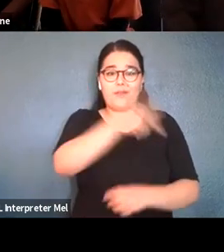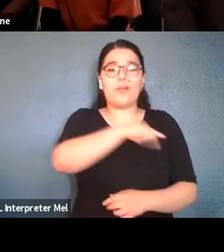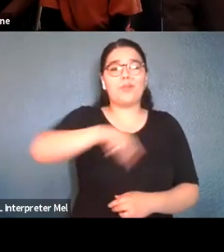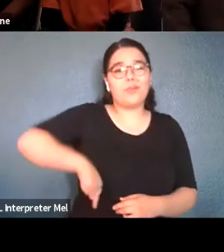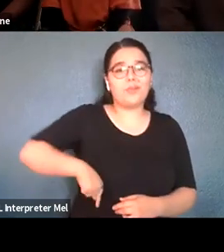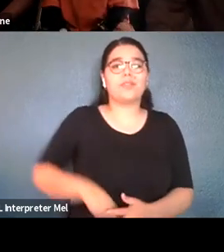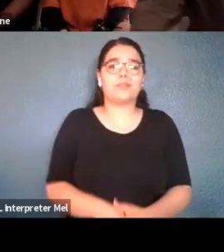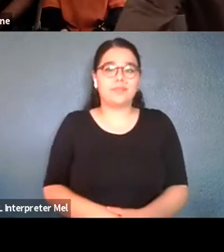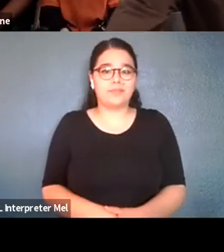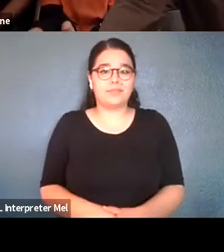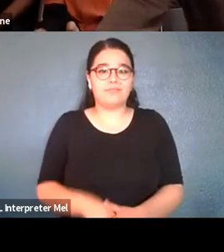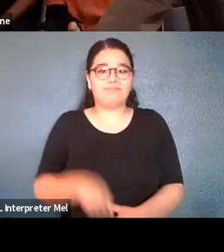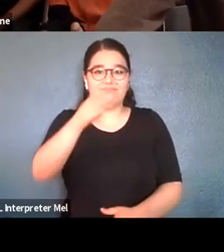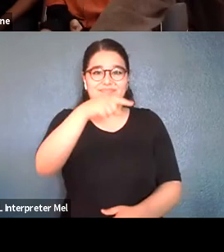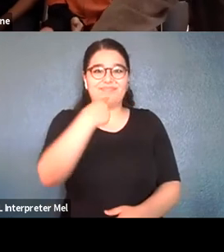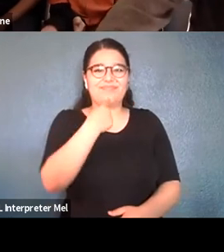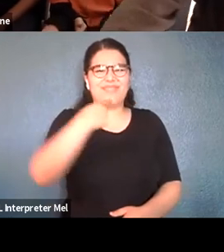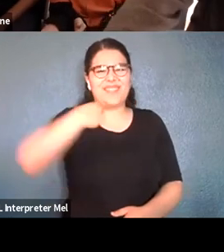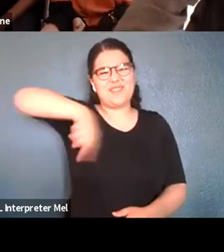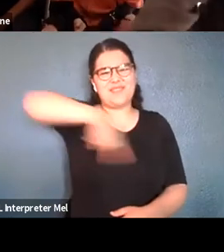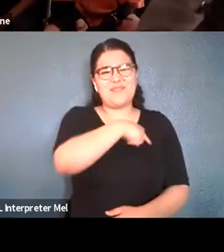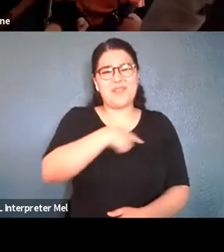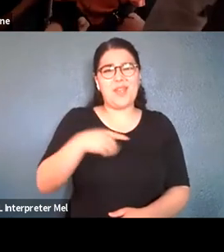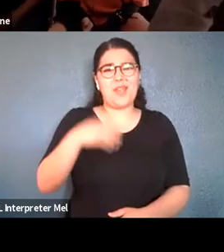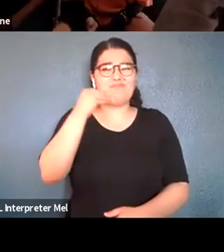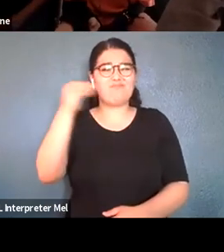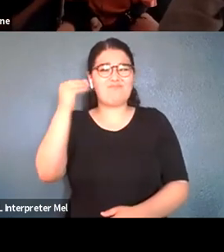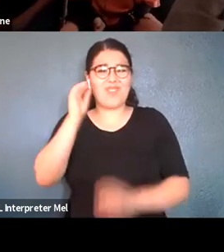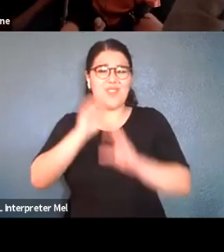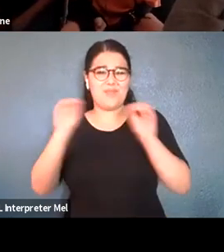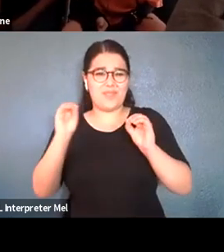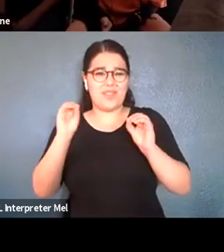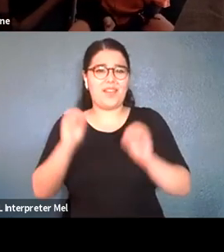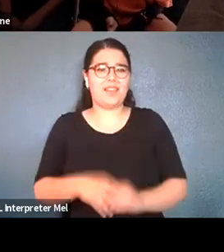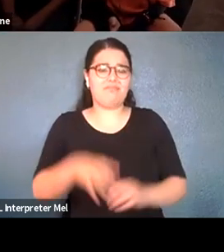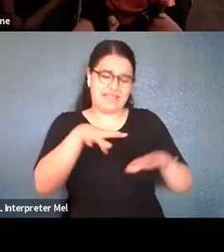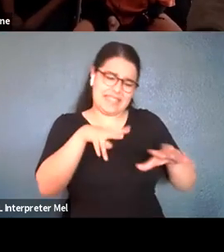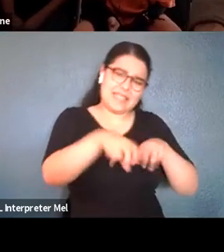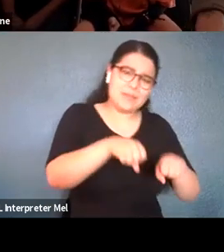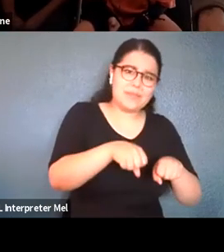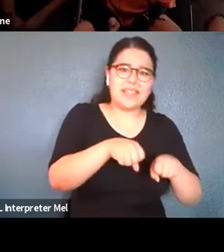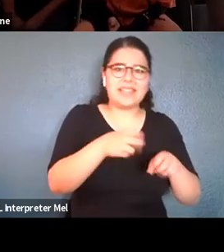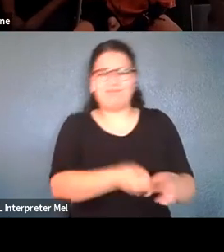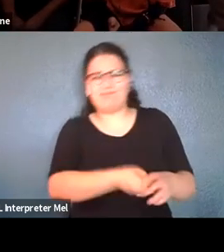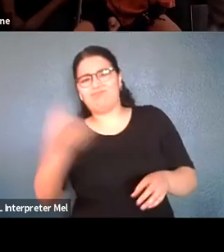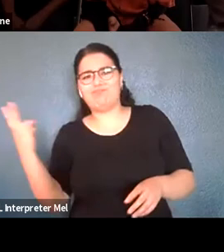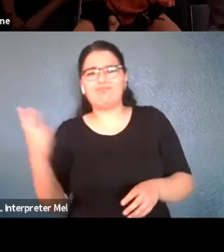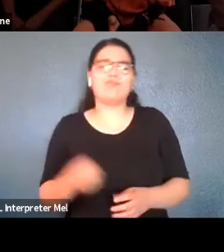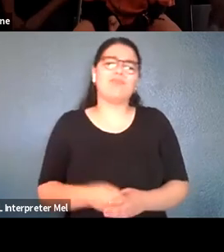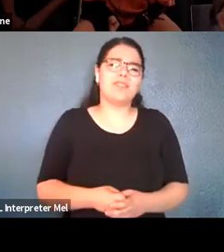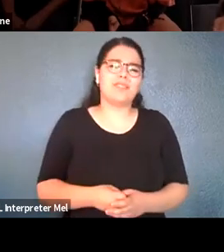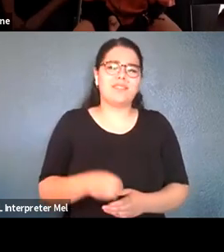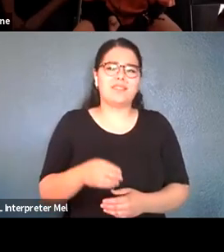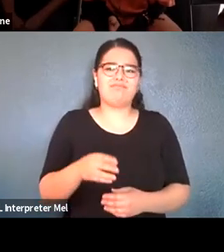We are formerly houseless, displaced, evicted, bordered,